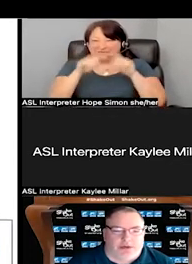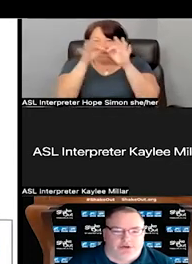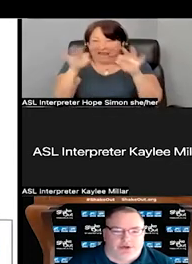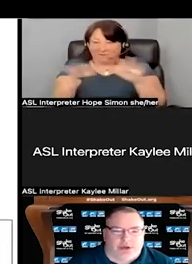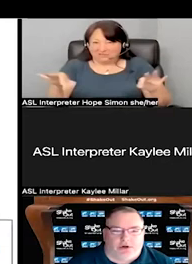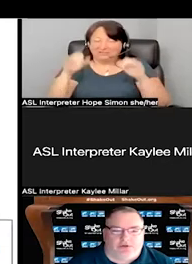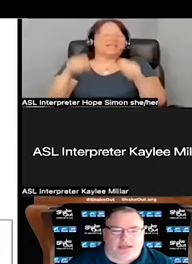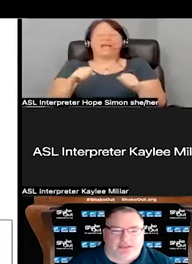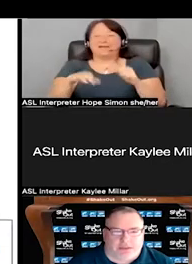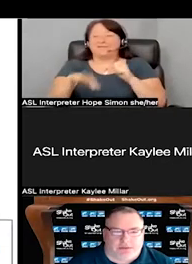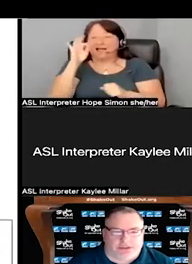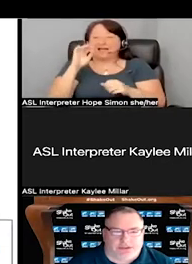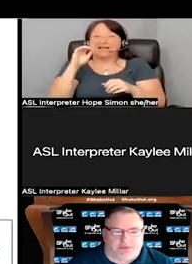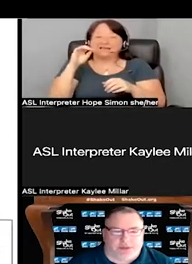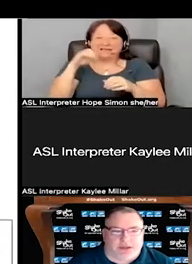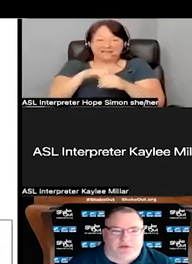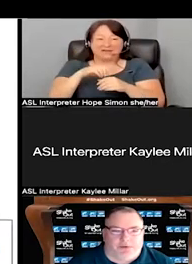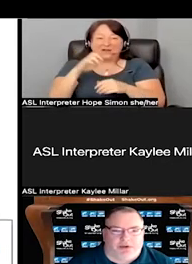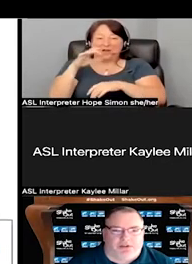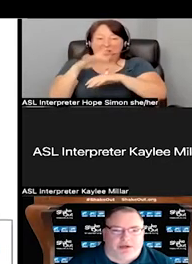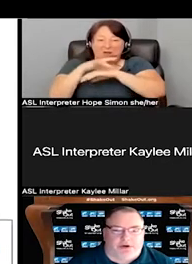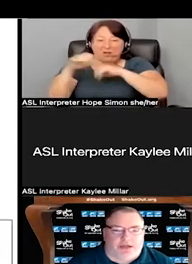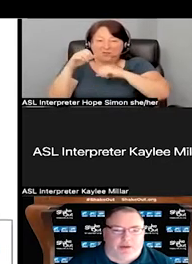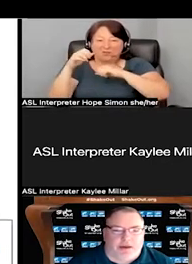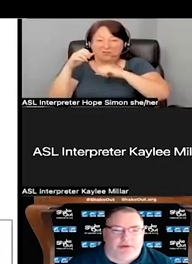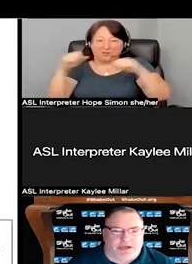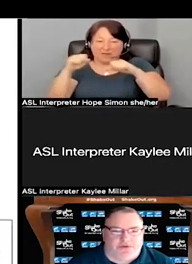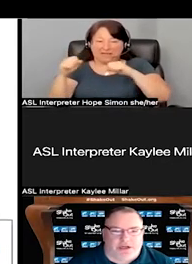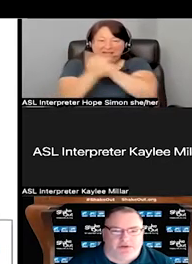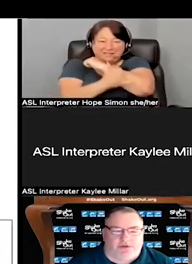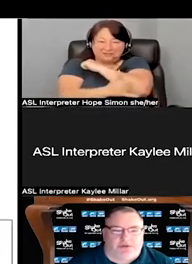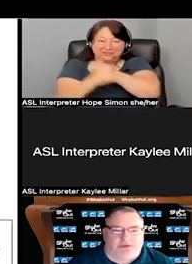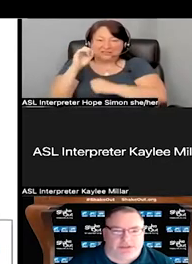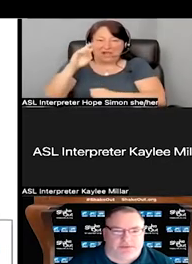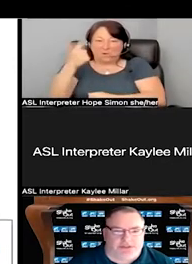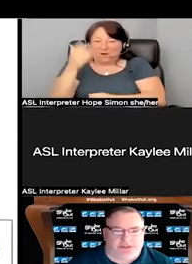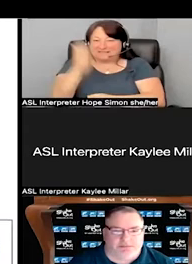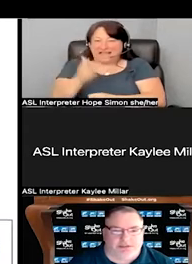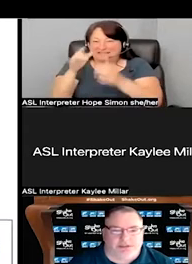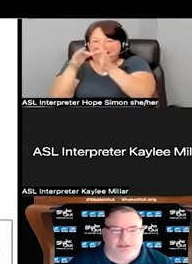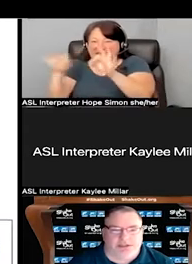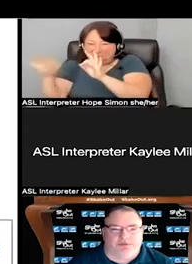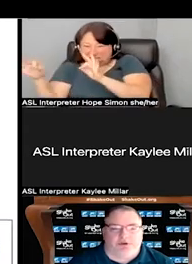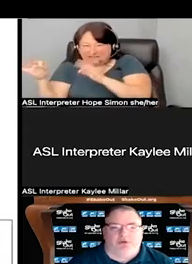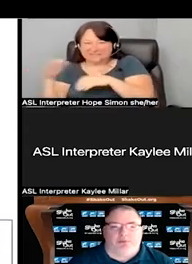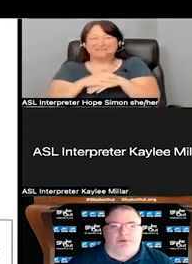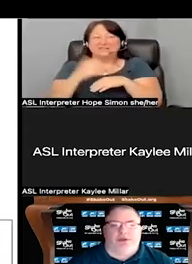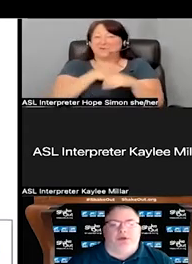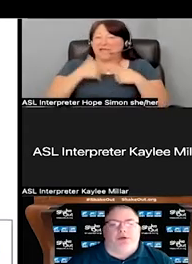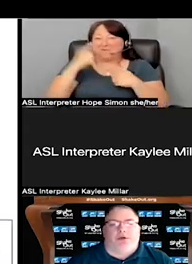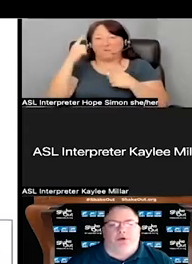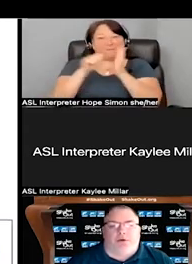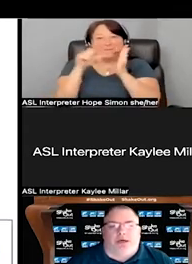at earthquakecountry.org/languages. And we recently created a web page for each of those languages with just those materials. So if you know